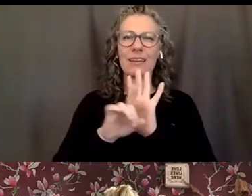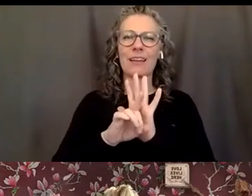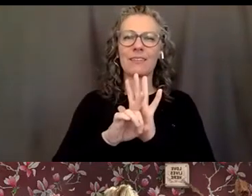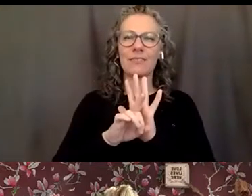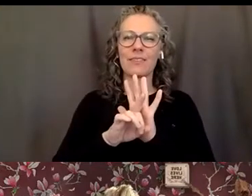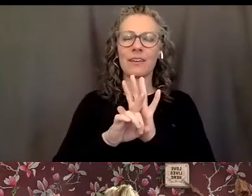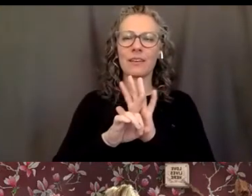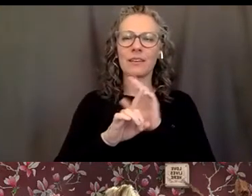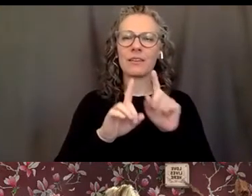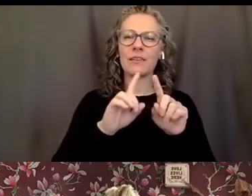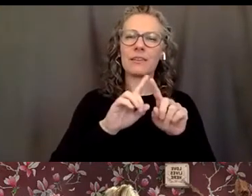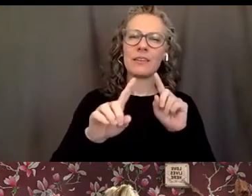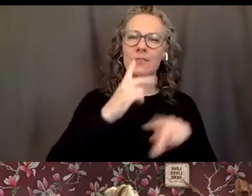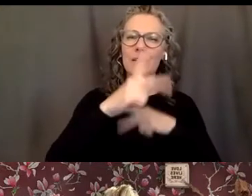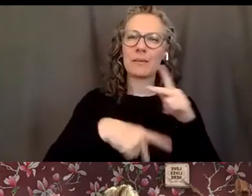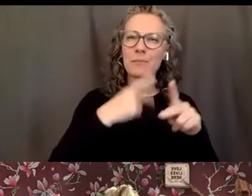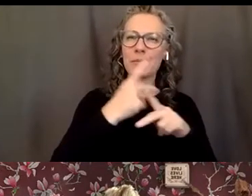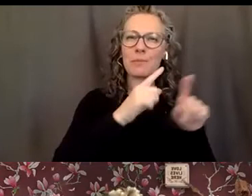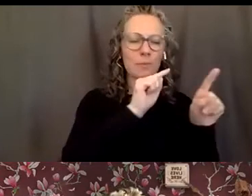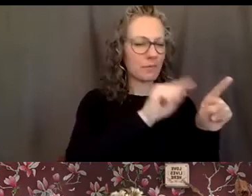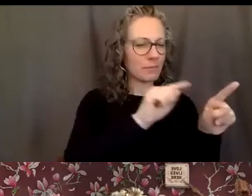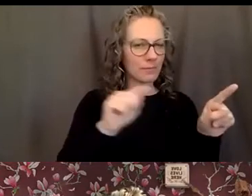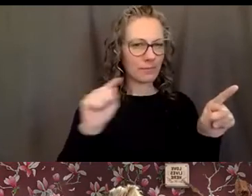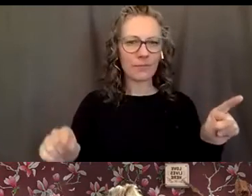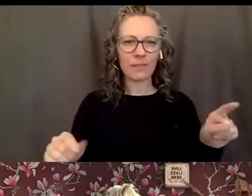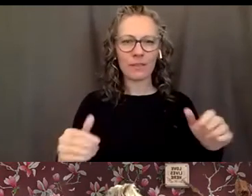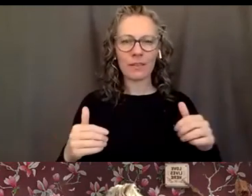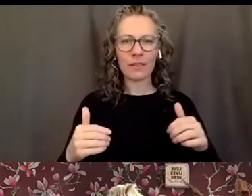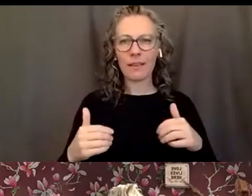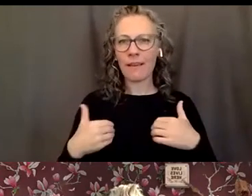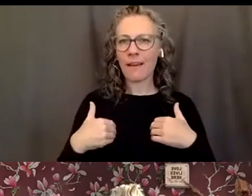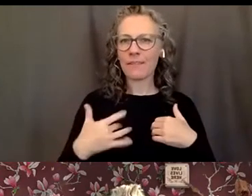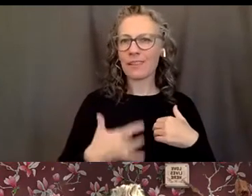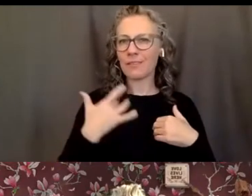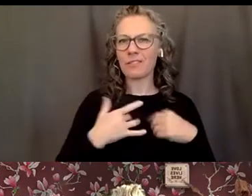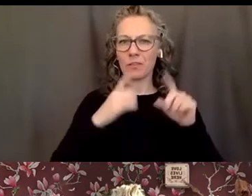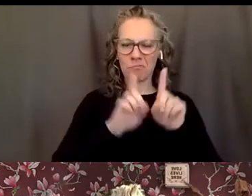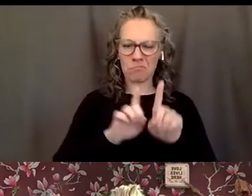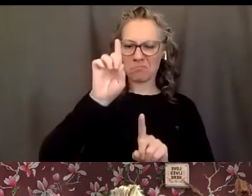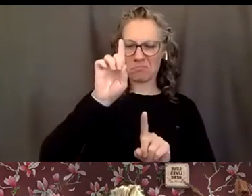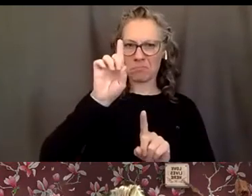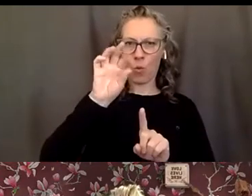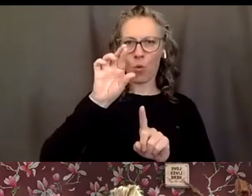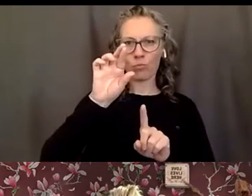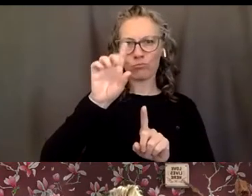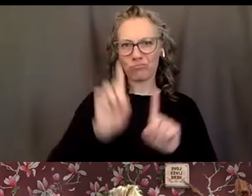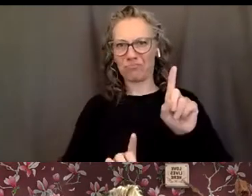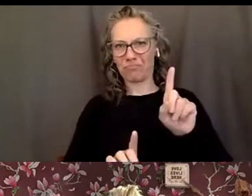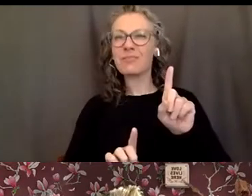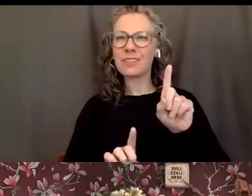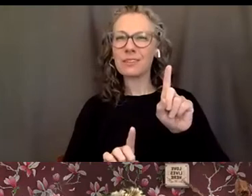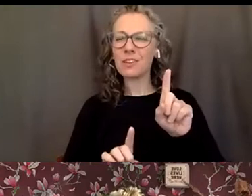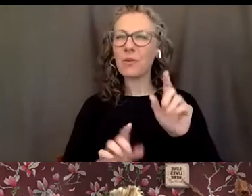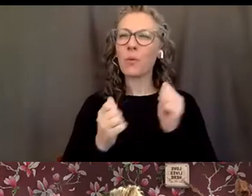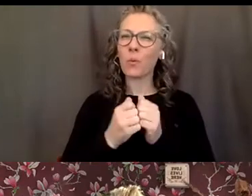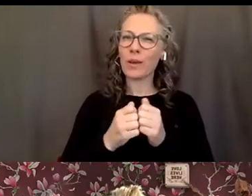the different people, and then having that feeling of superior or inferior, that comes with the